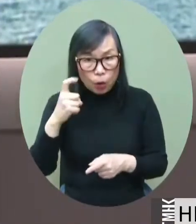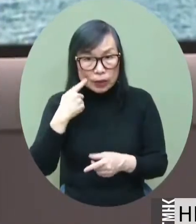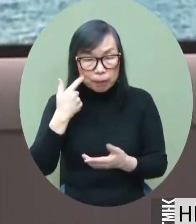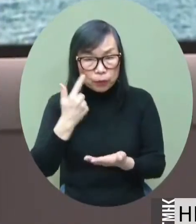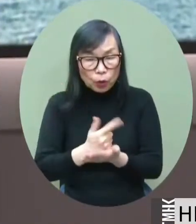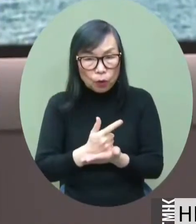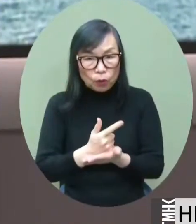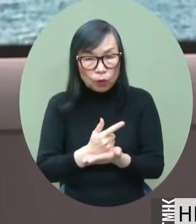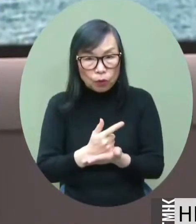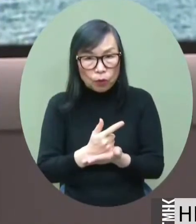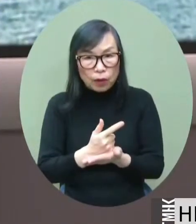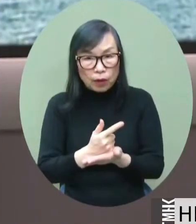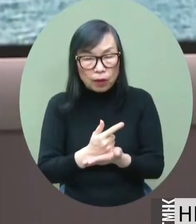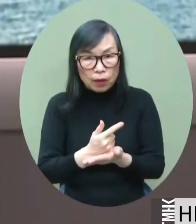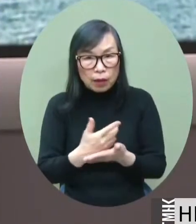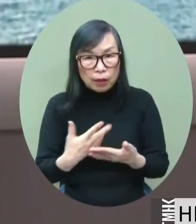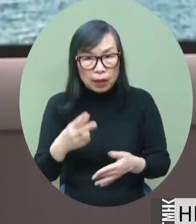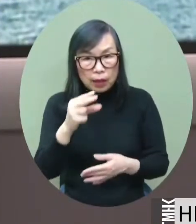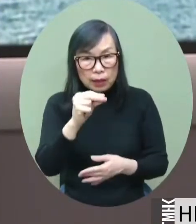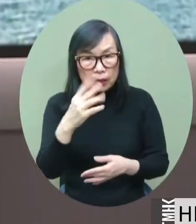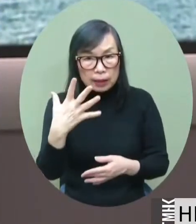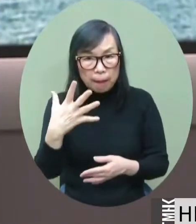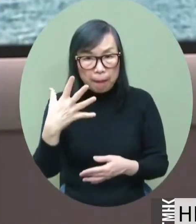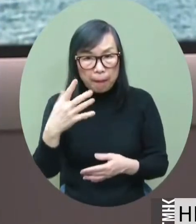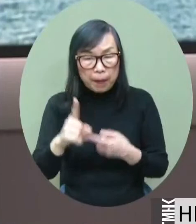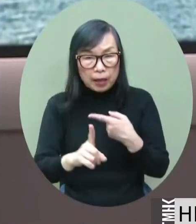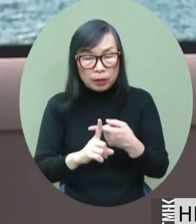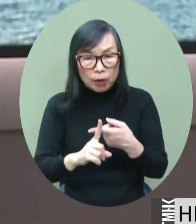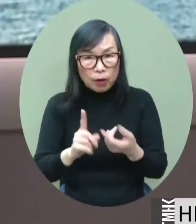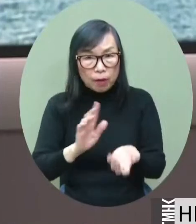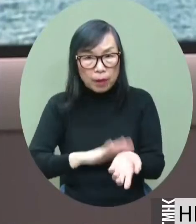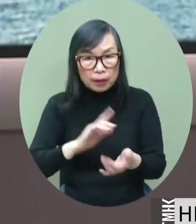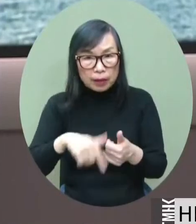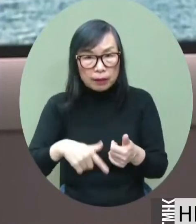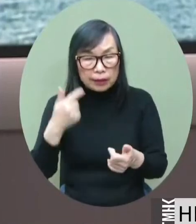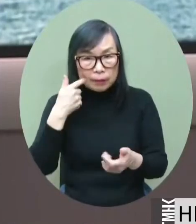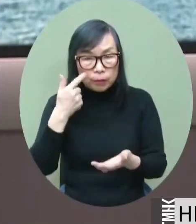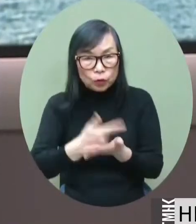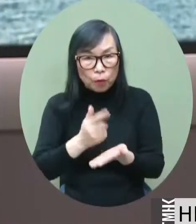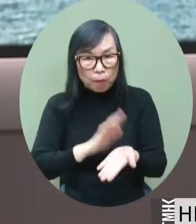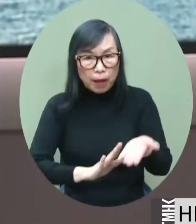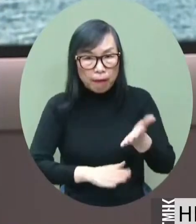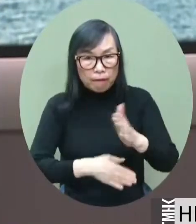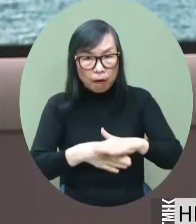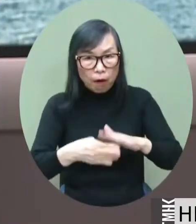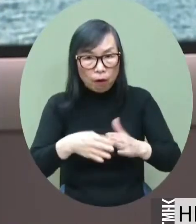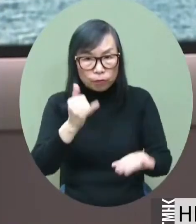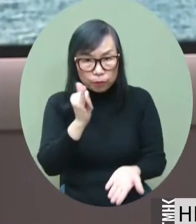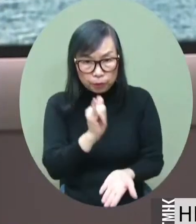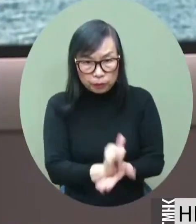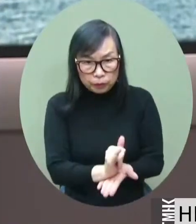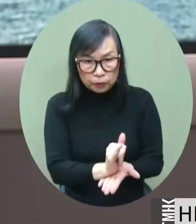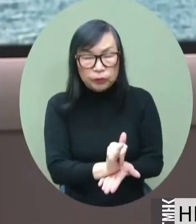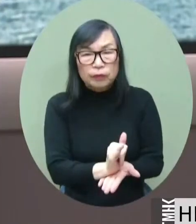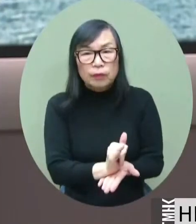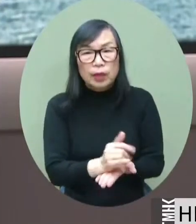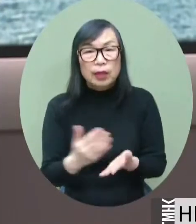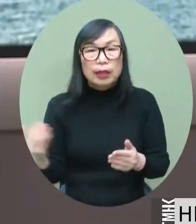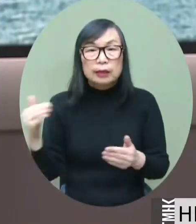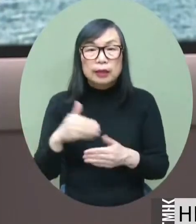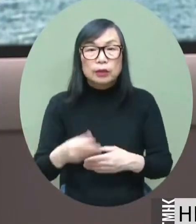reported critical, 19 in a serious condition, and 75 critical patients are being treated at